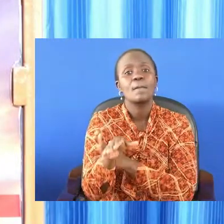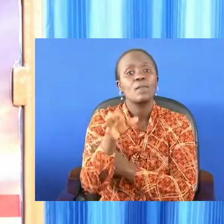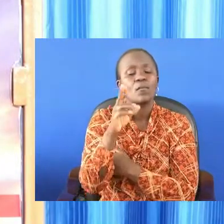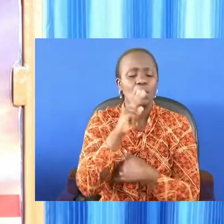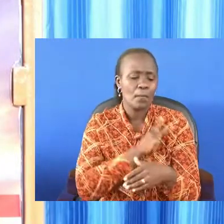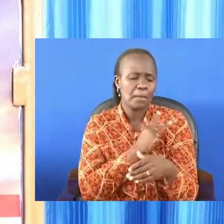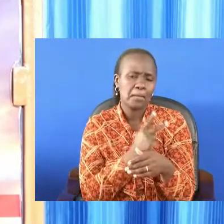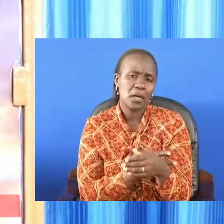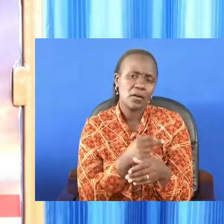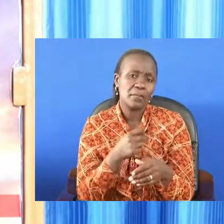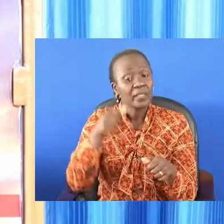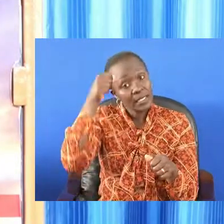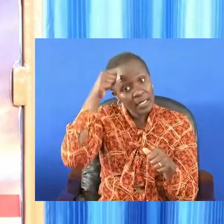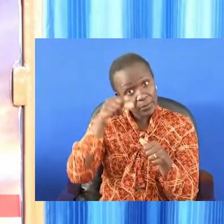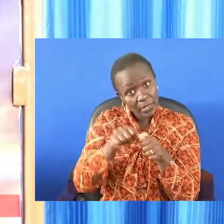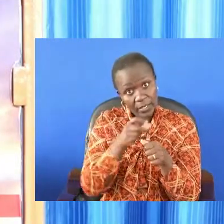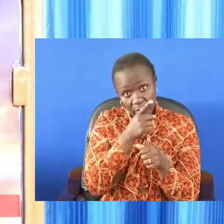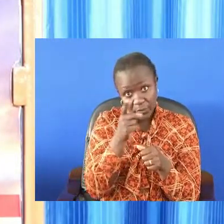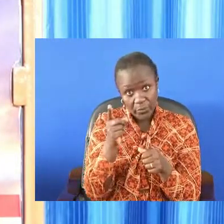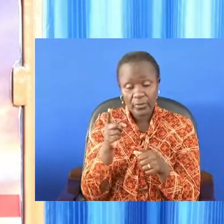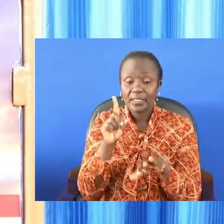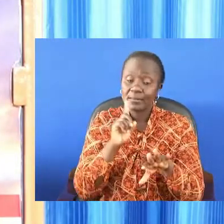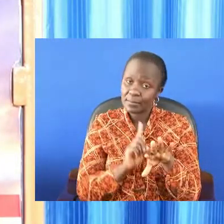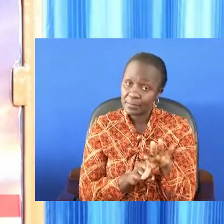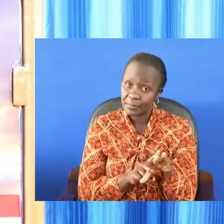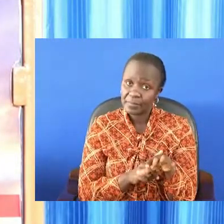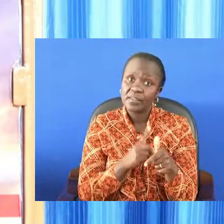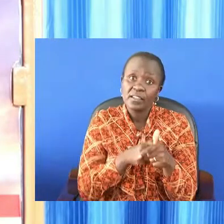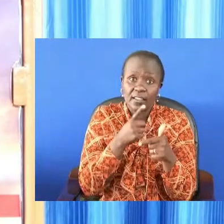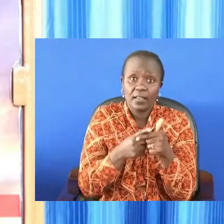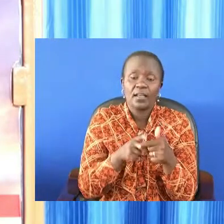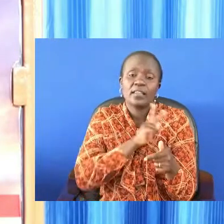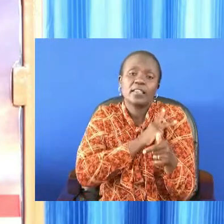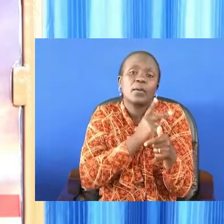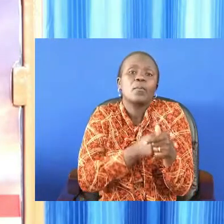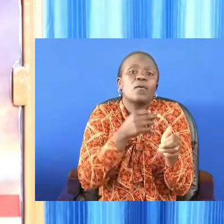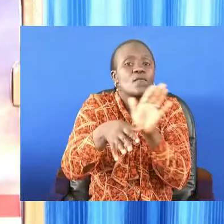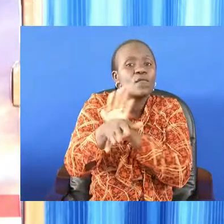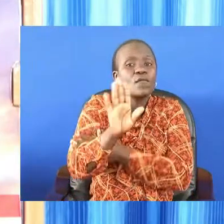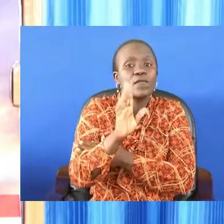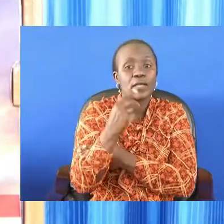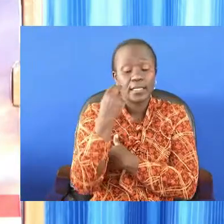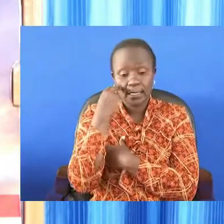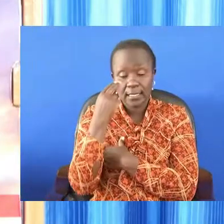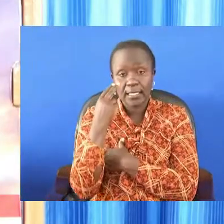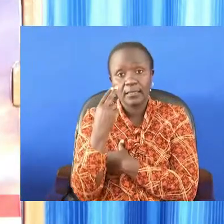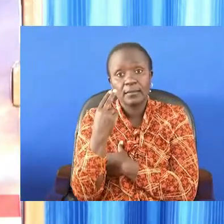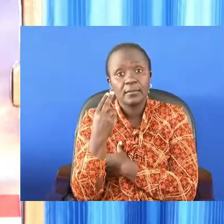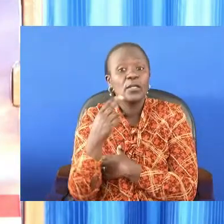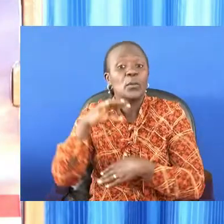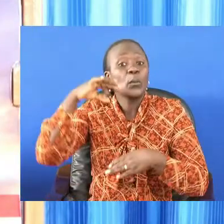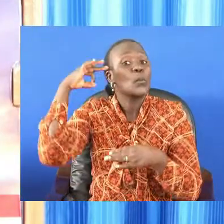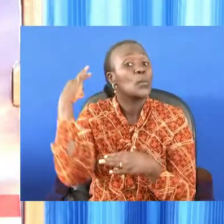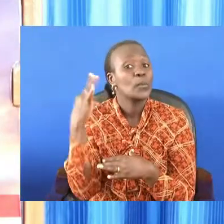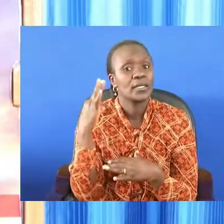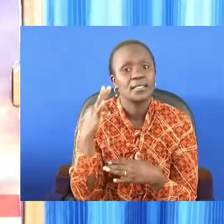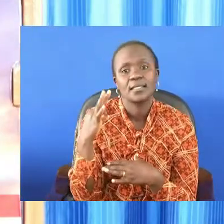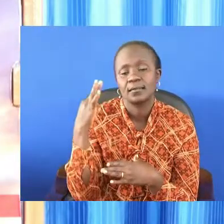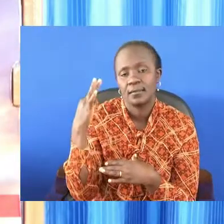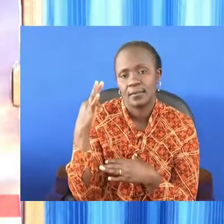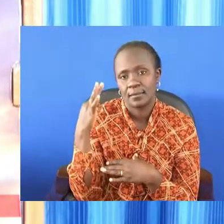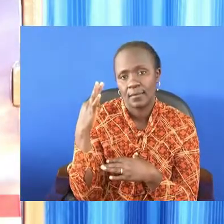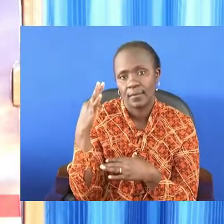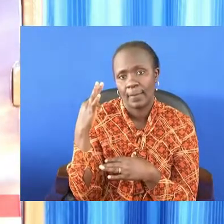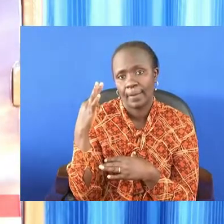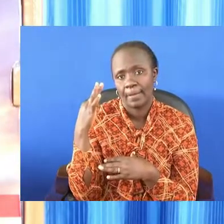of God. Let me remind you this particular moment that the power of God is seen even when we are preaching. We